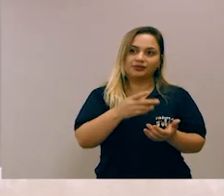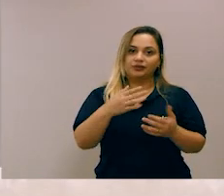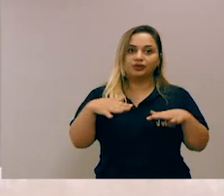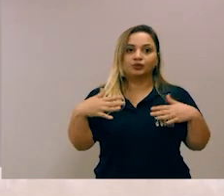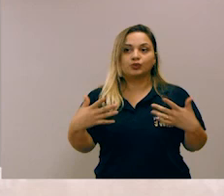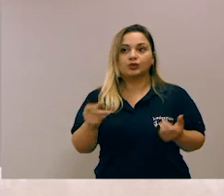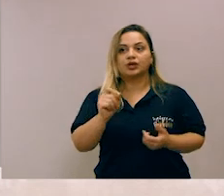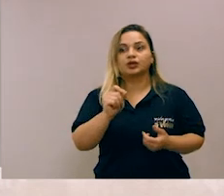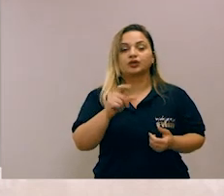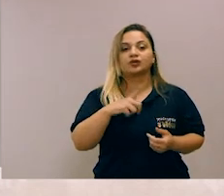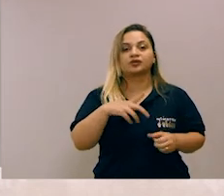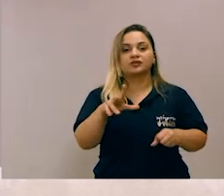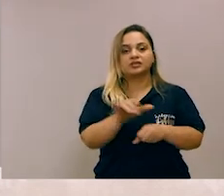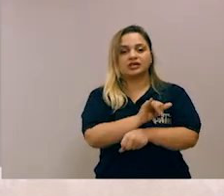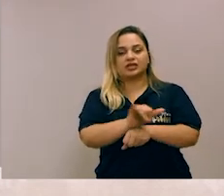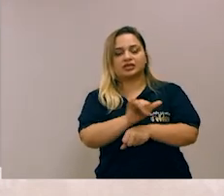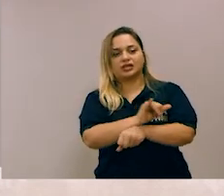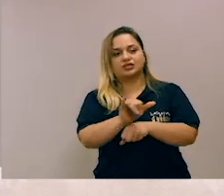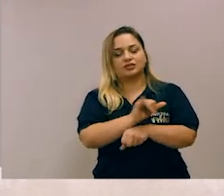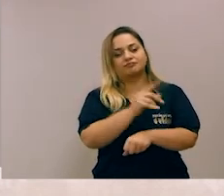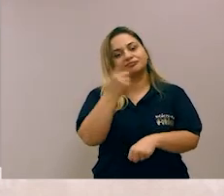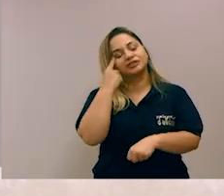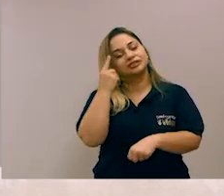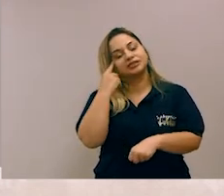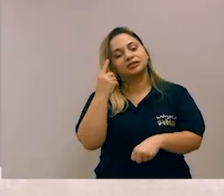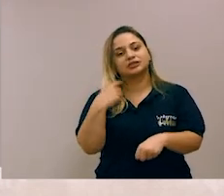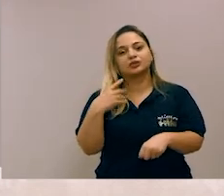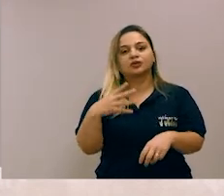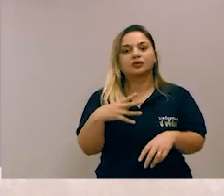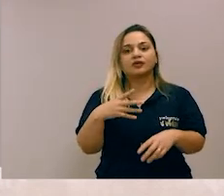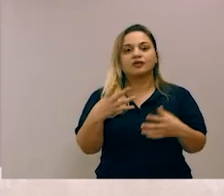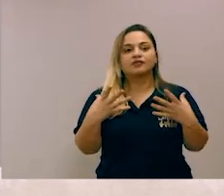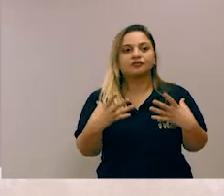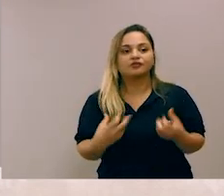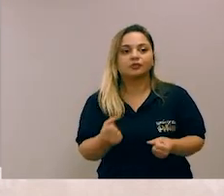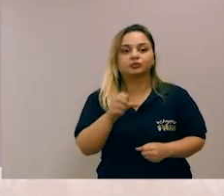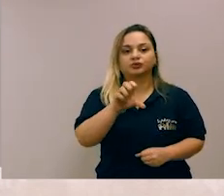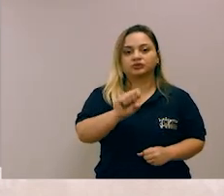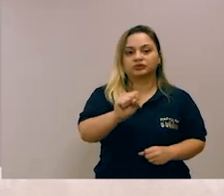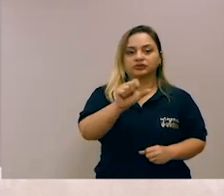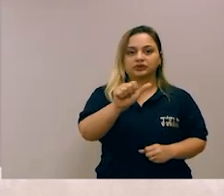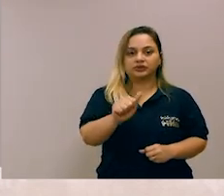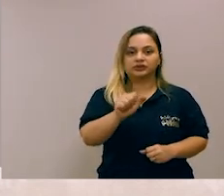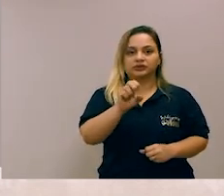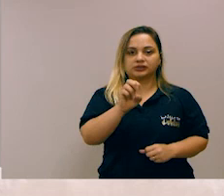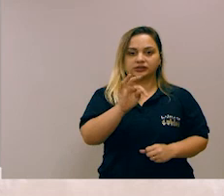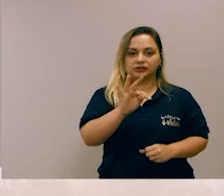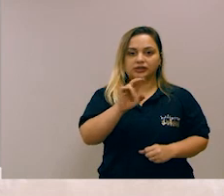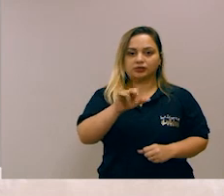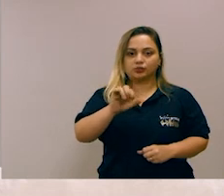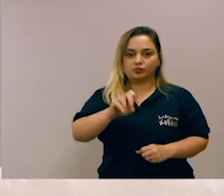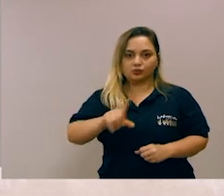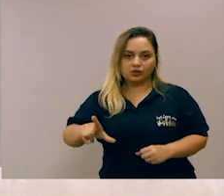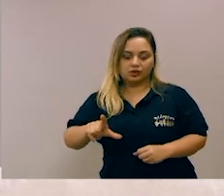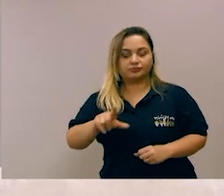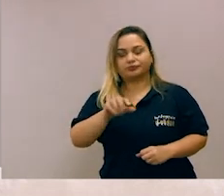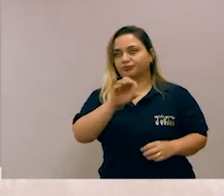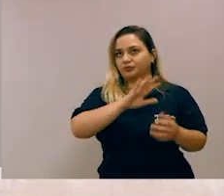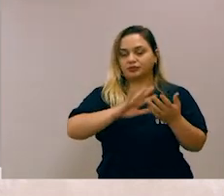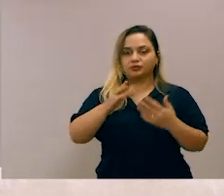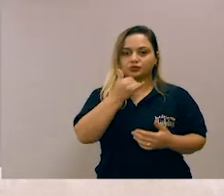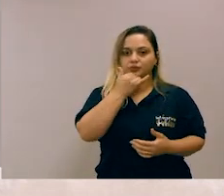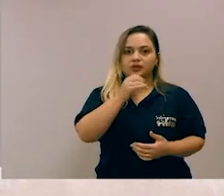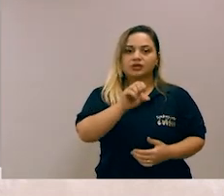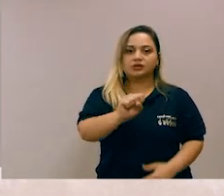So this is the reality, and so we developed our first strategy. What was the first thing? So search